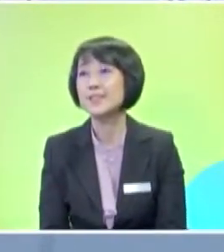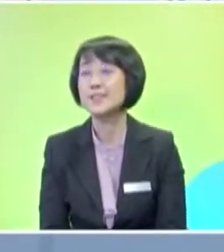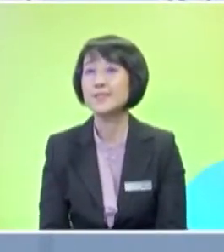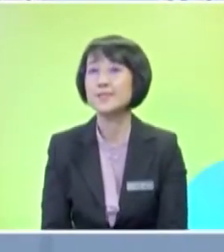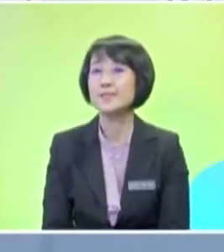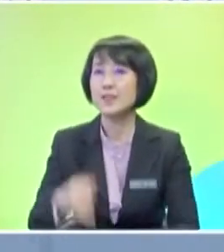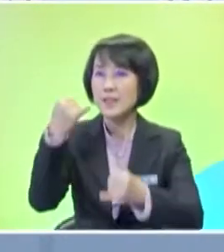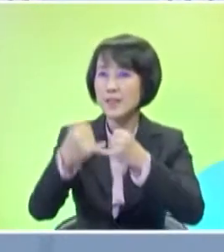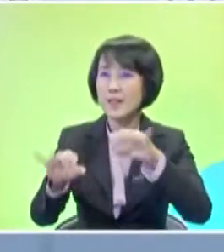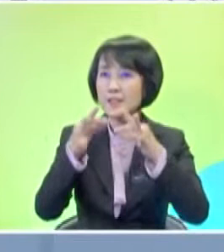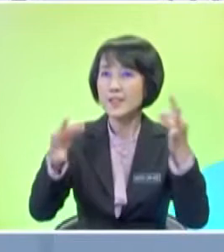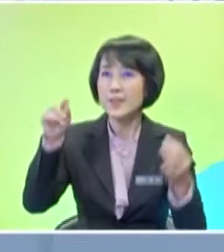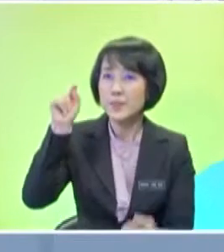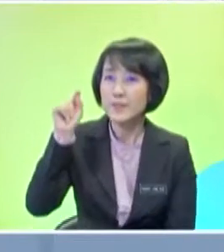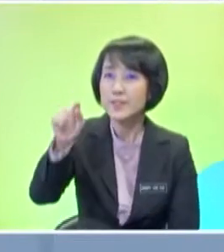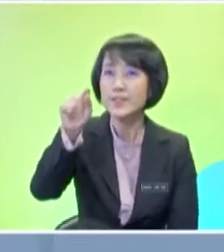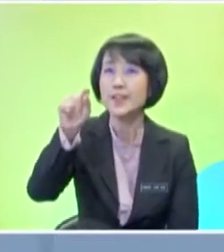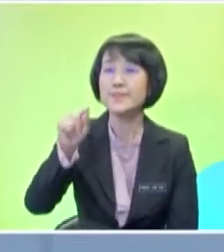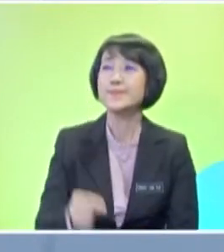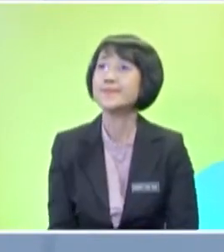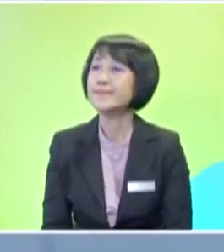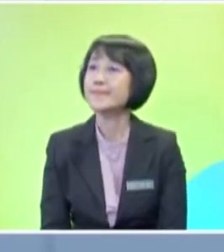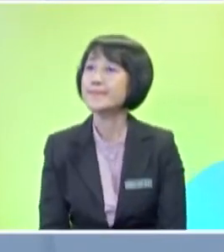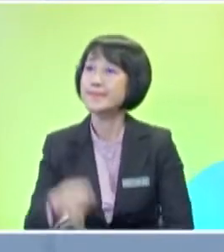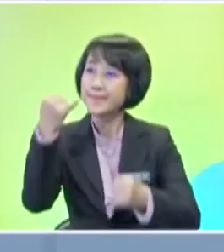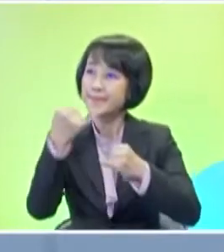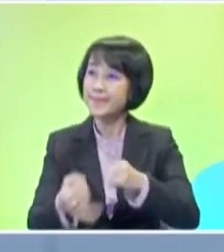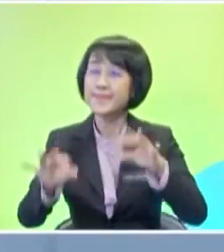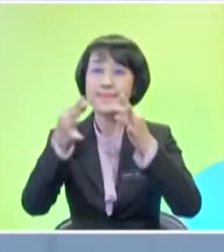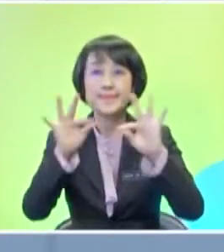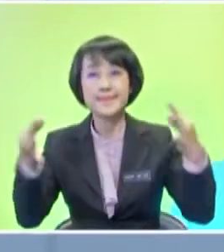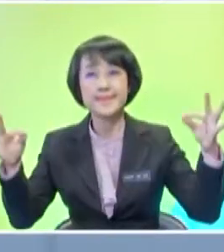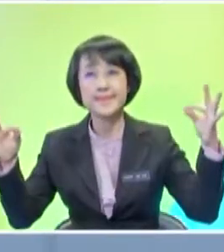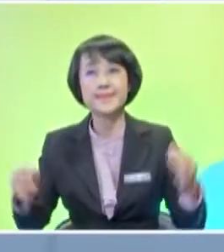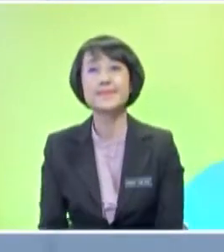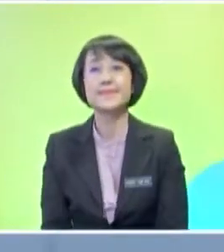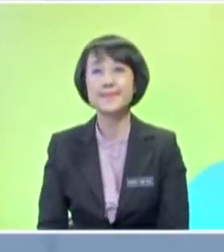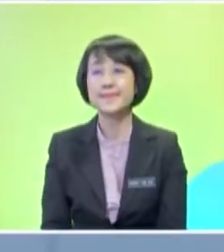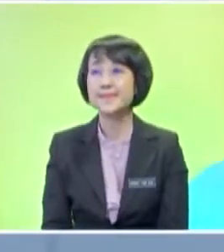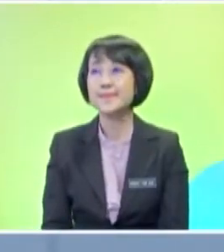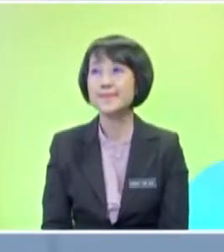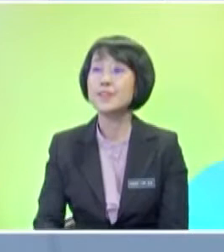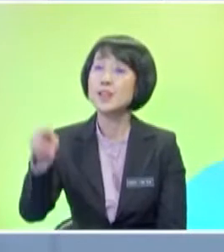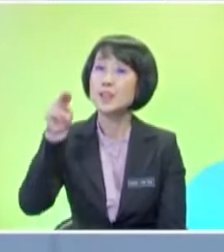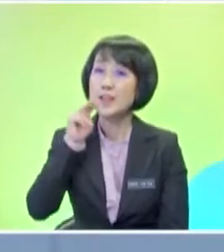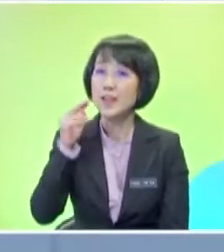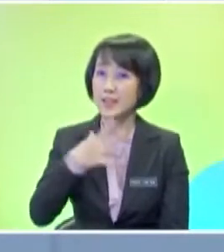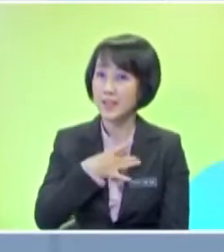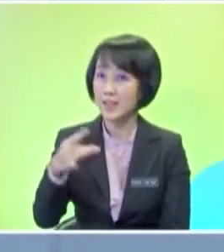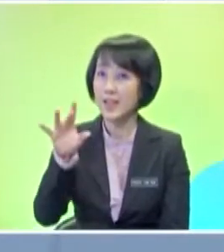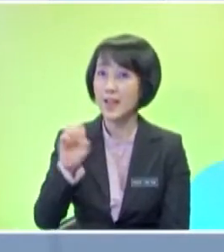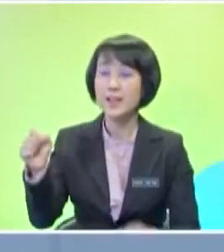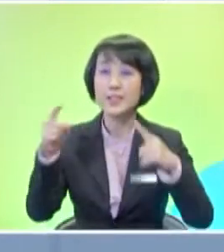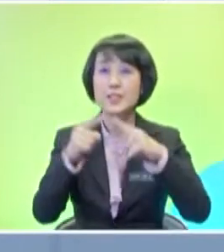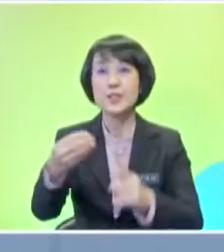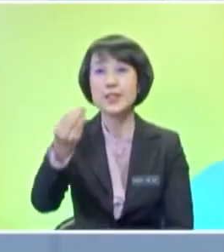end of sentence. Okay. Okay. So for the last sentence, mm-hmm. Nani likes to eat strawberries. Okay.